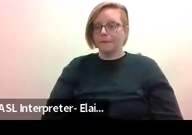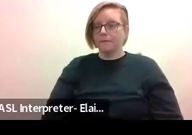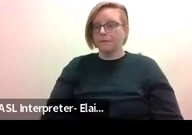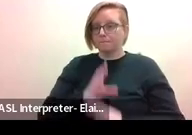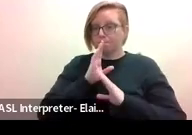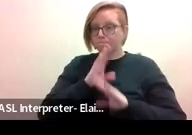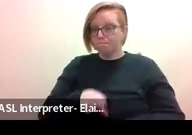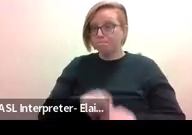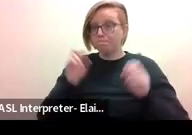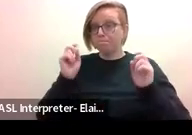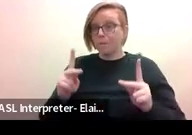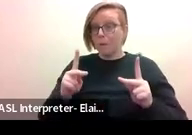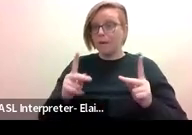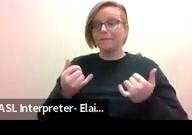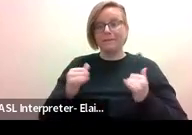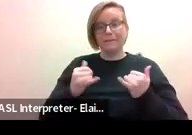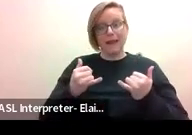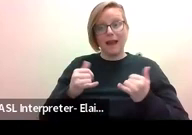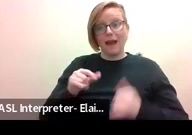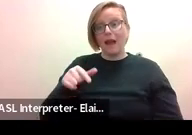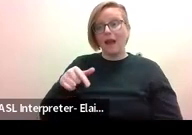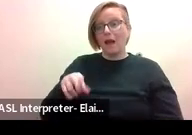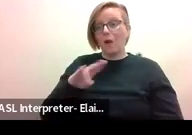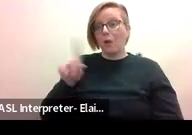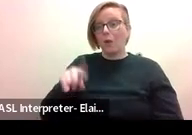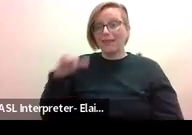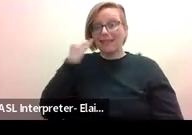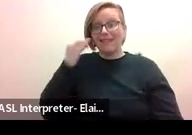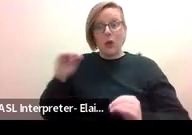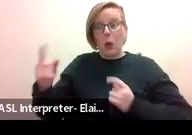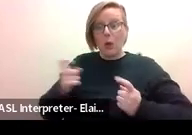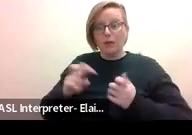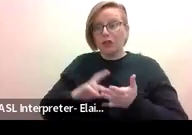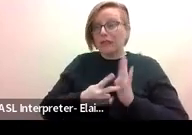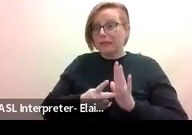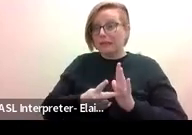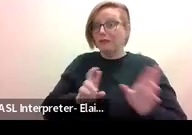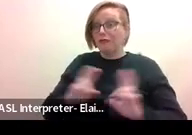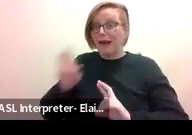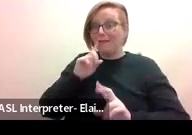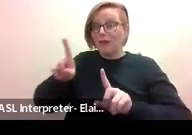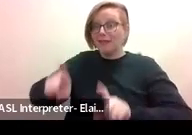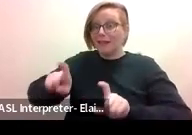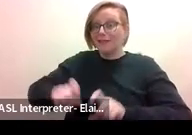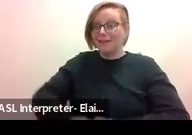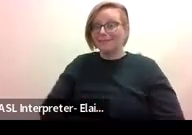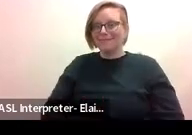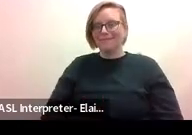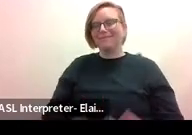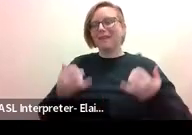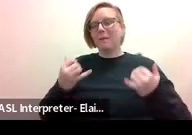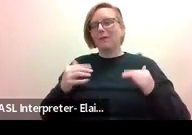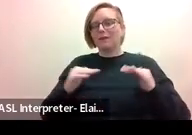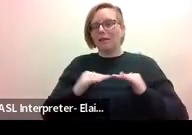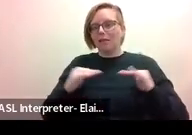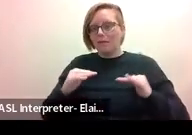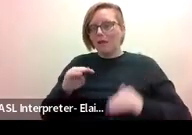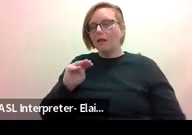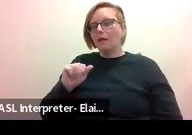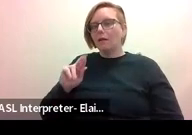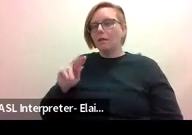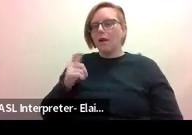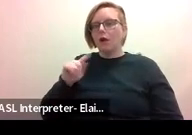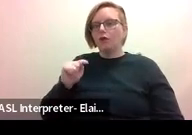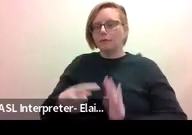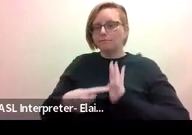All right, we're doing a quiz. If you don't have questions, we go right to the quiz. Present level, Margaret is demonstrating reading skills